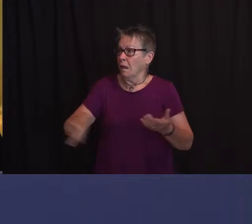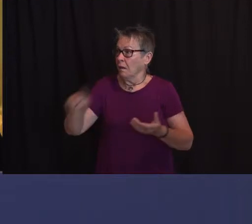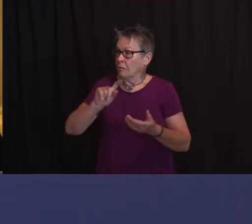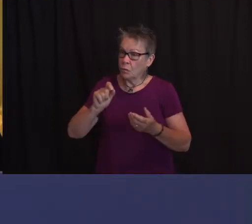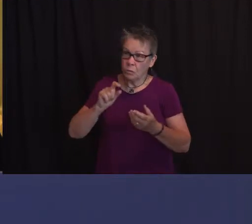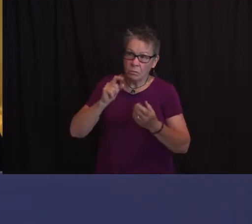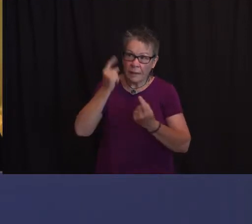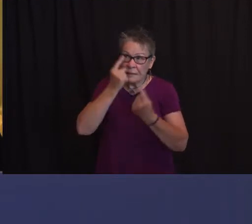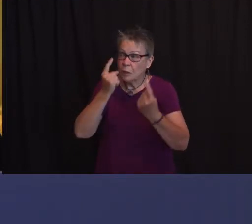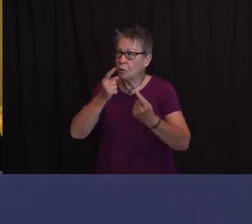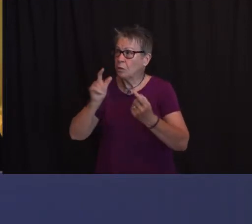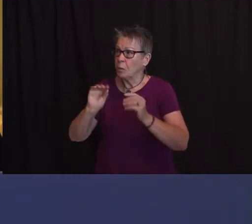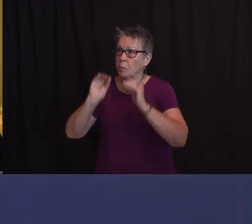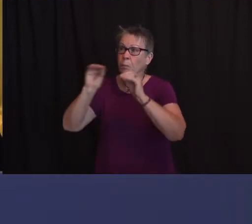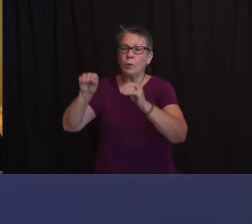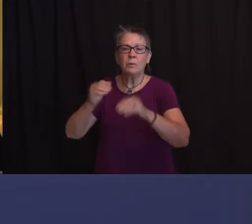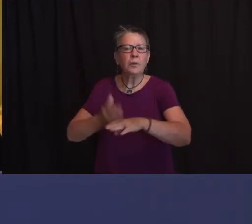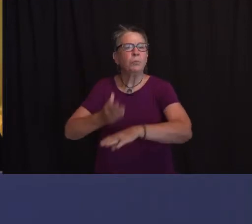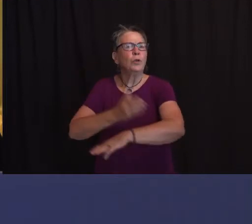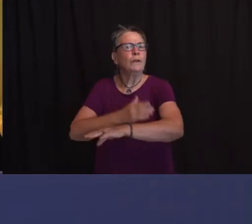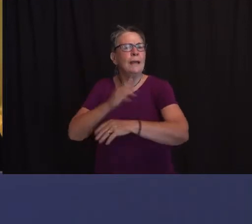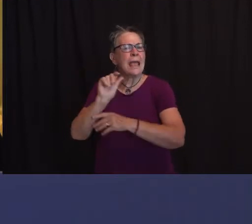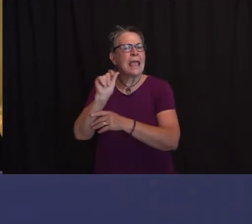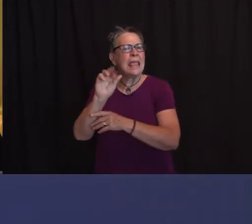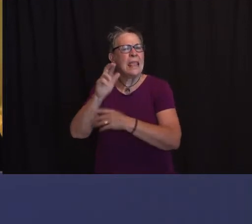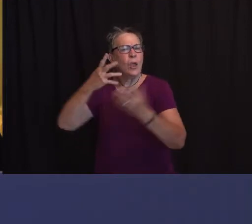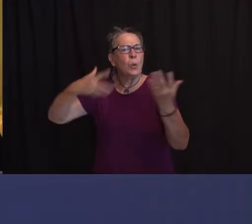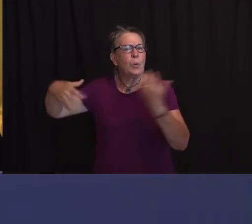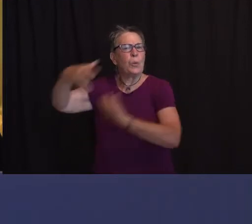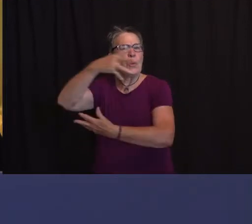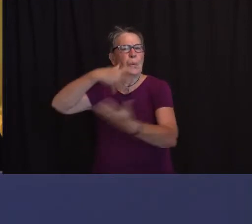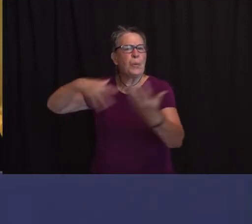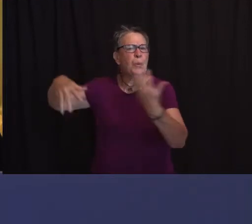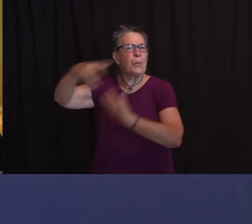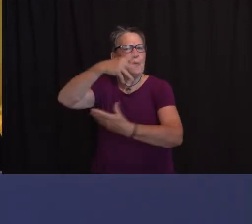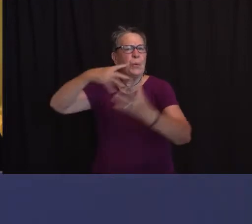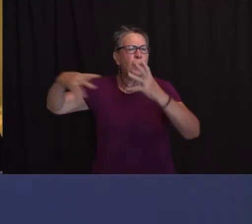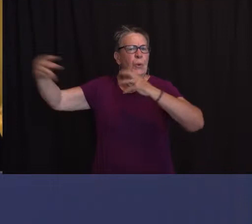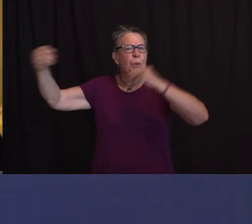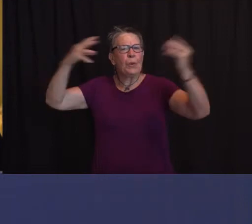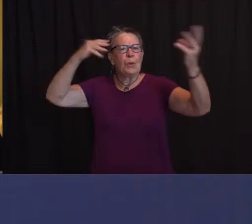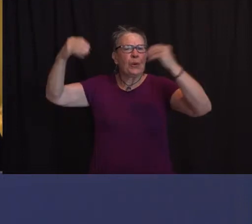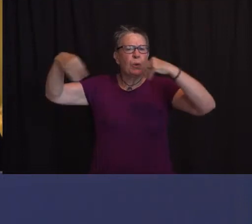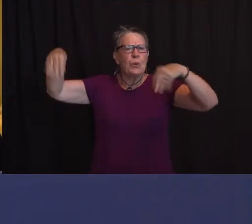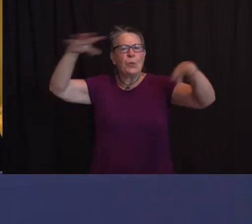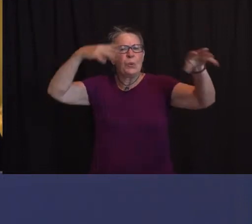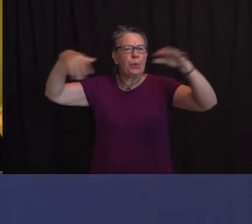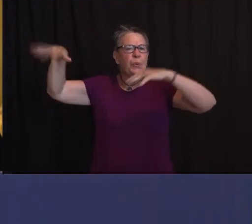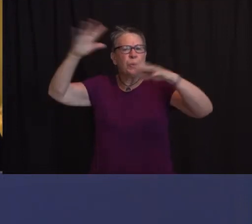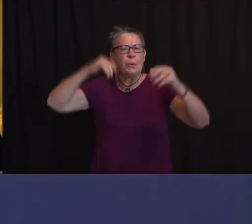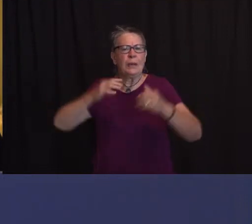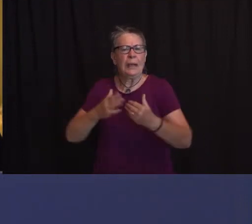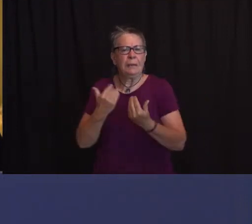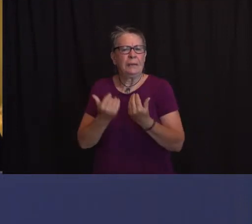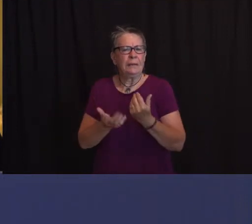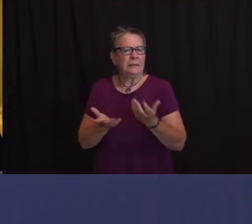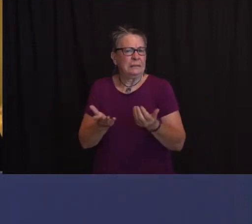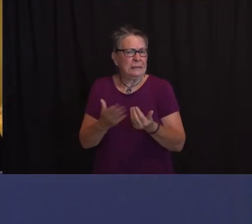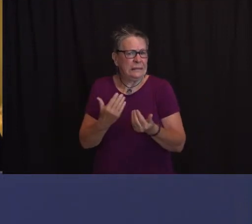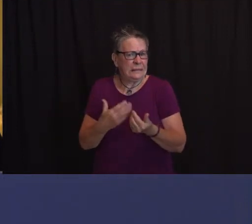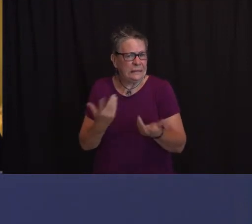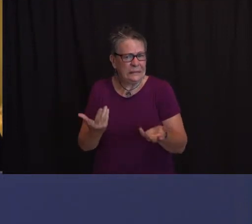decision Sunday night for Monday morning. But we're comfortable with where we are. And by the way, remember, these from the state are